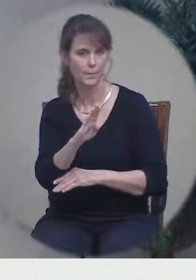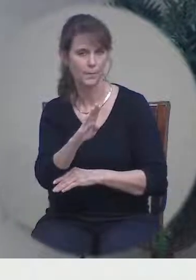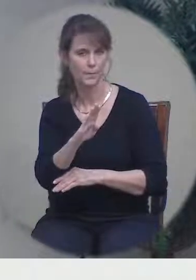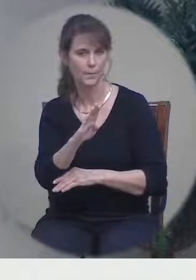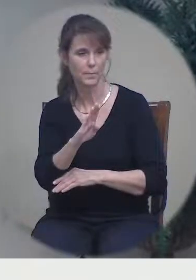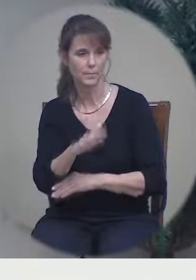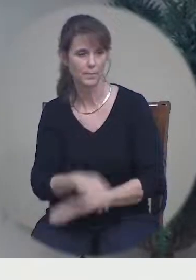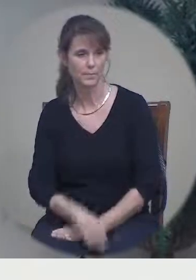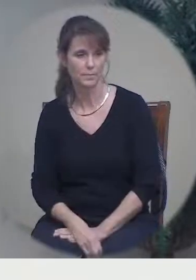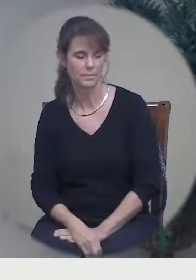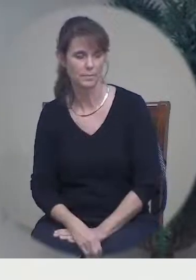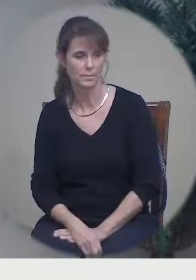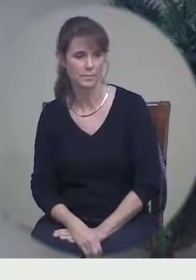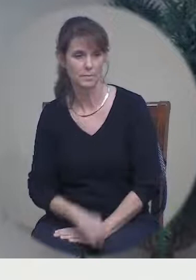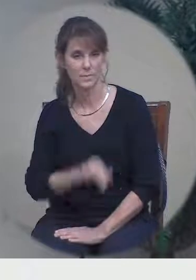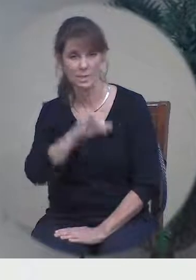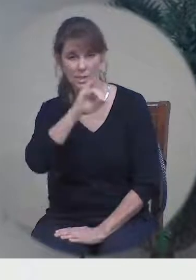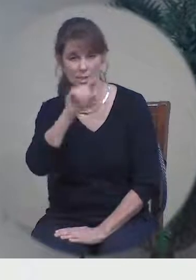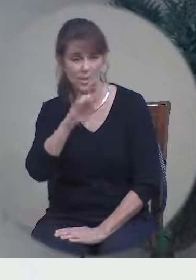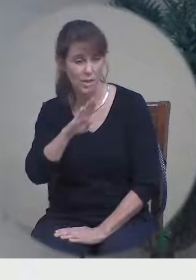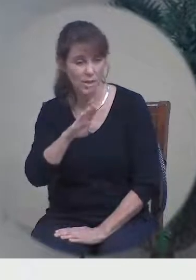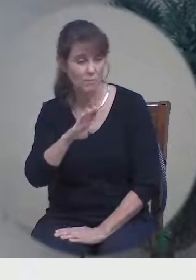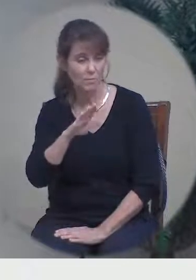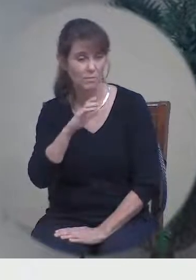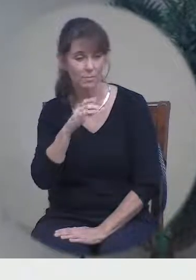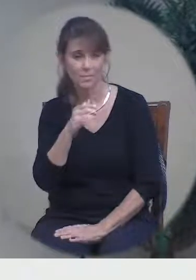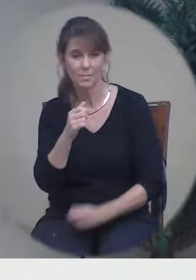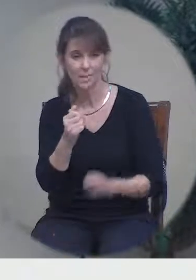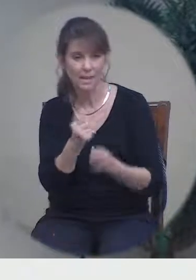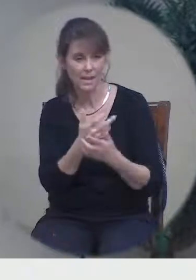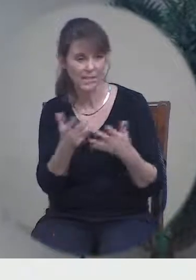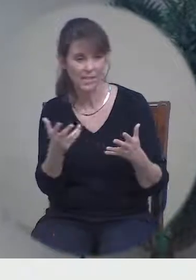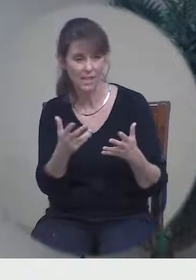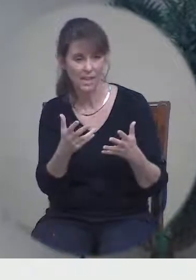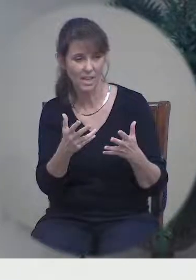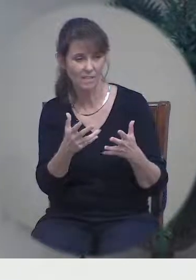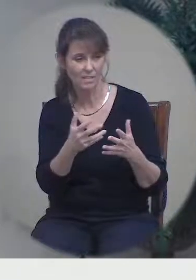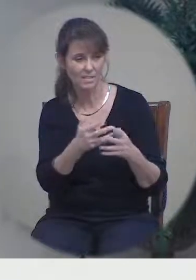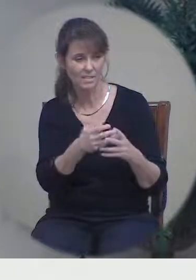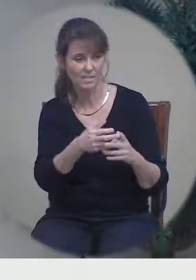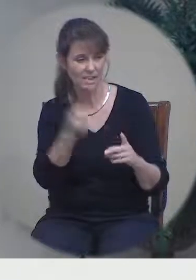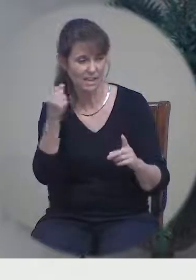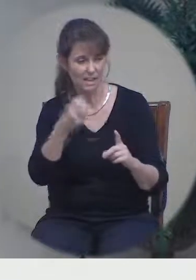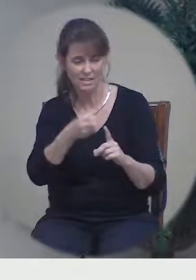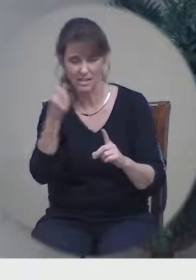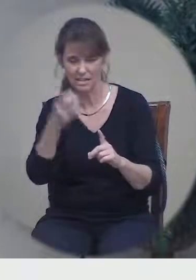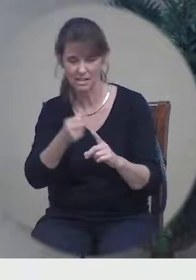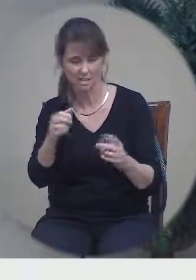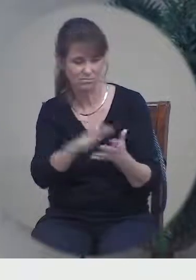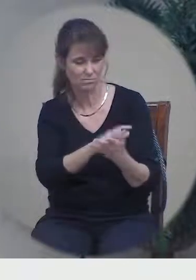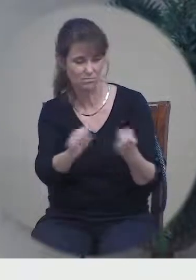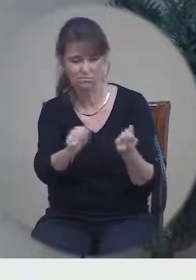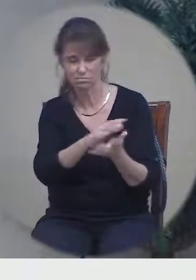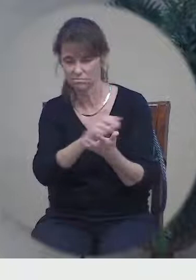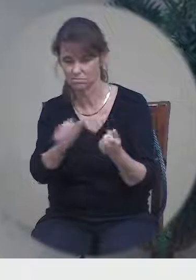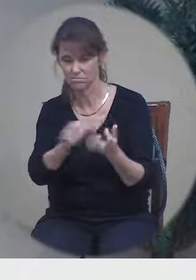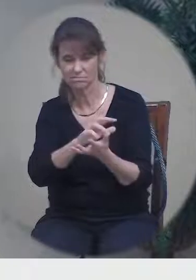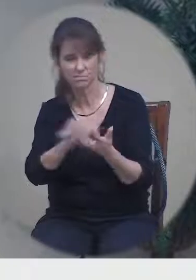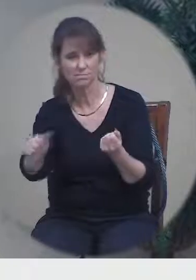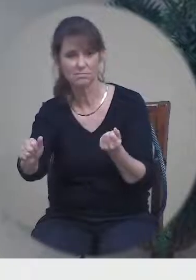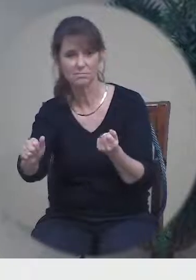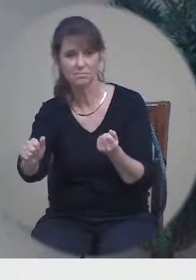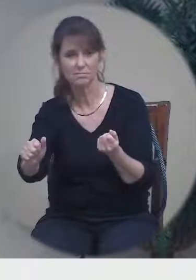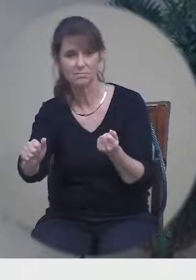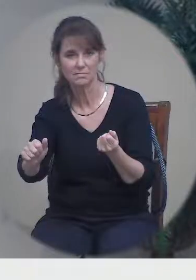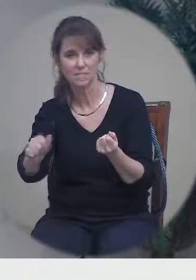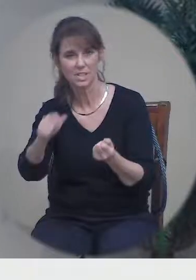is stripped away from Job besides his relationship with God and his wife, who apparently was not harmed. The place that he should have been